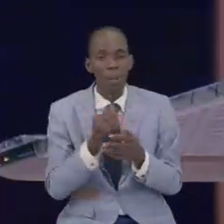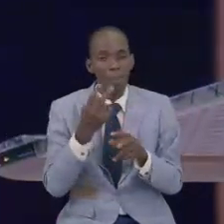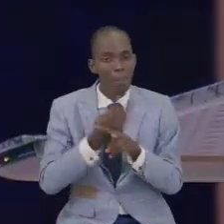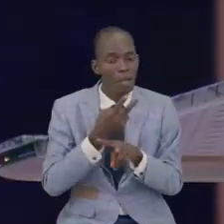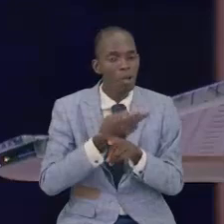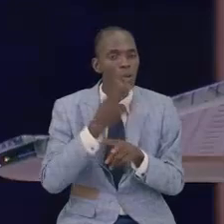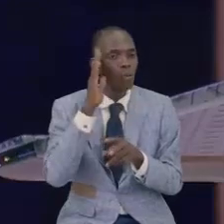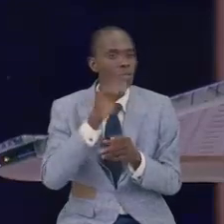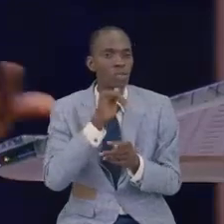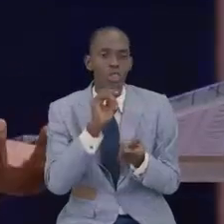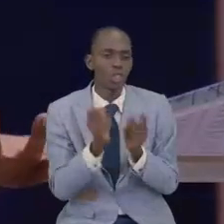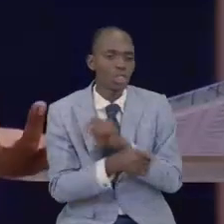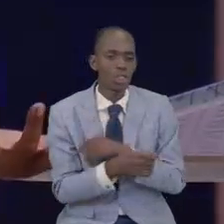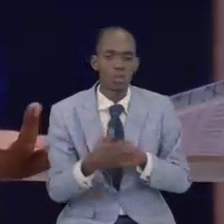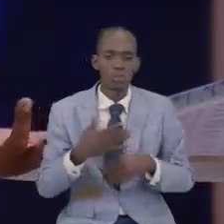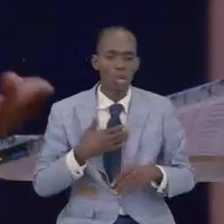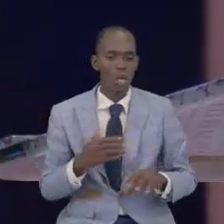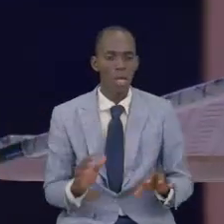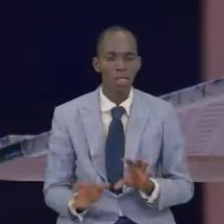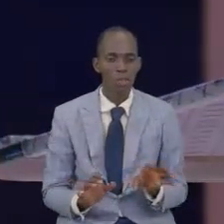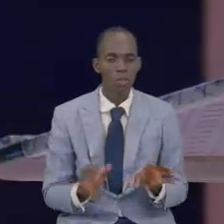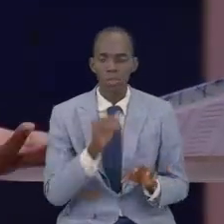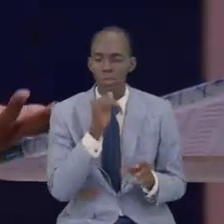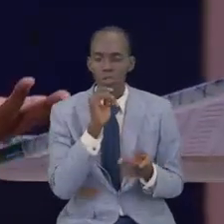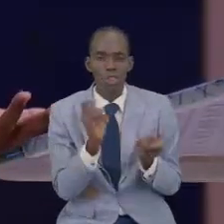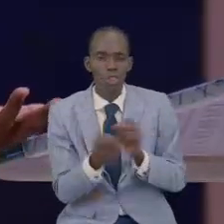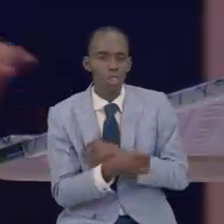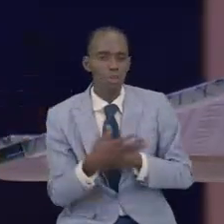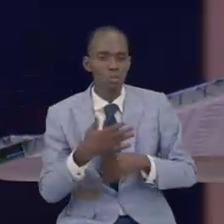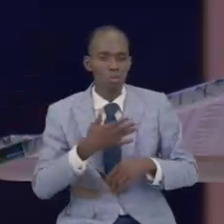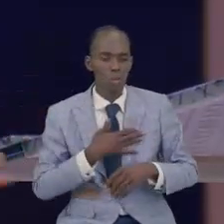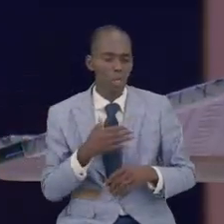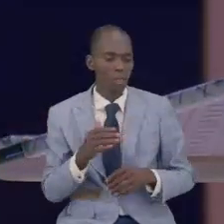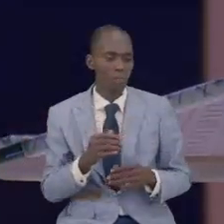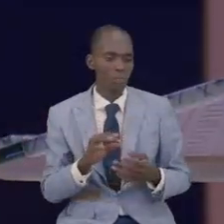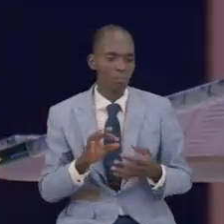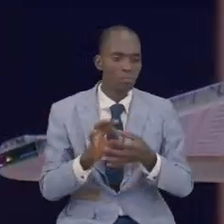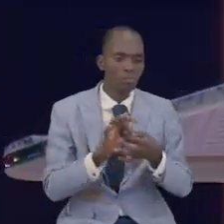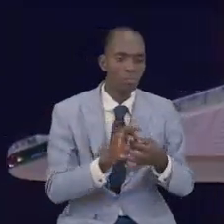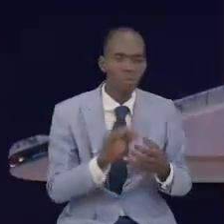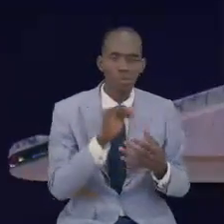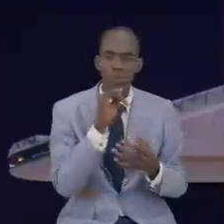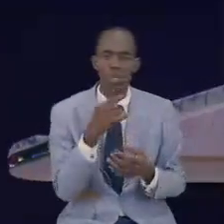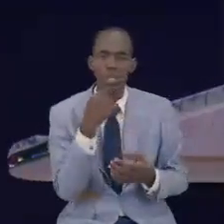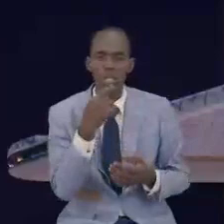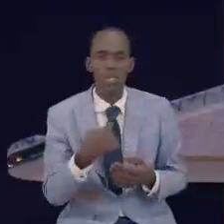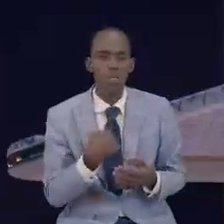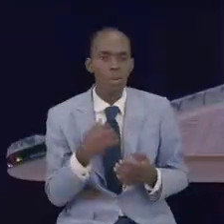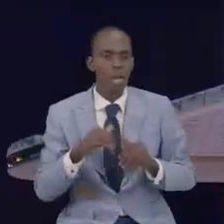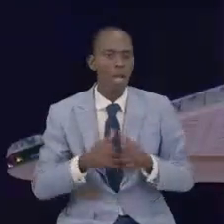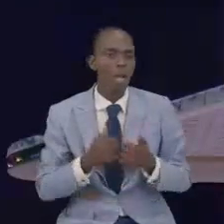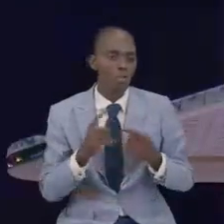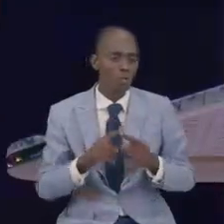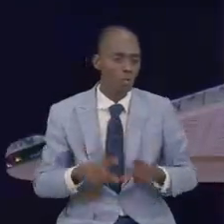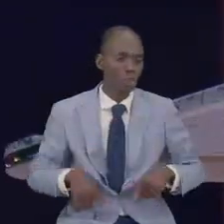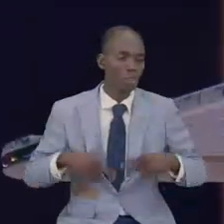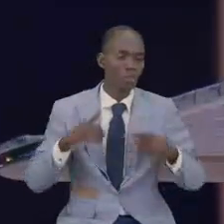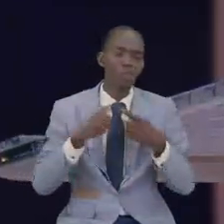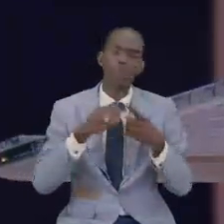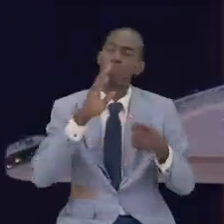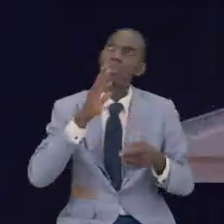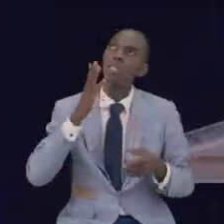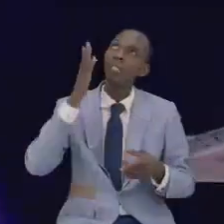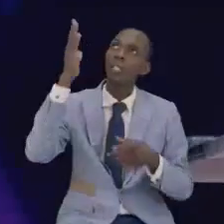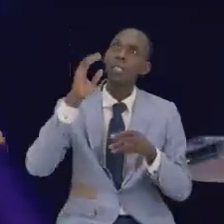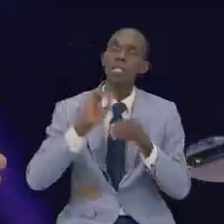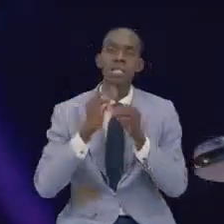action, will not change my relationship, will not teach me morals, will not tell me how to live to make heaven. You can go back